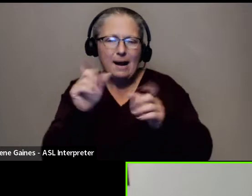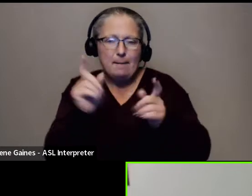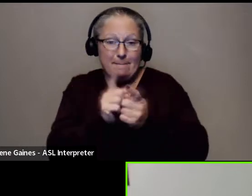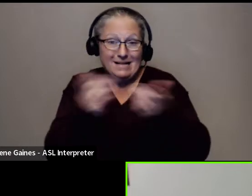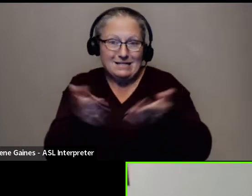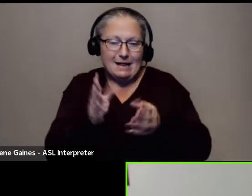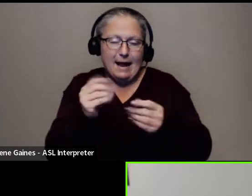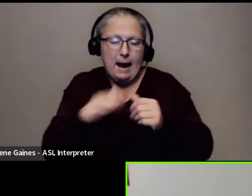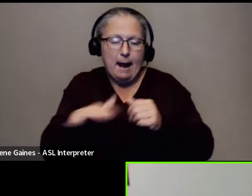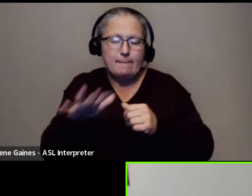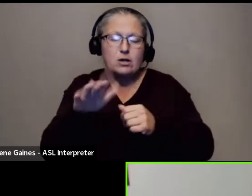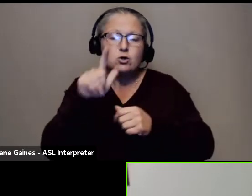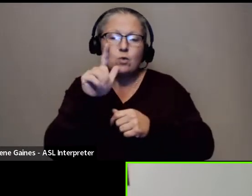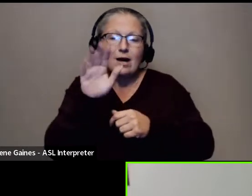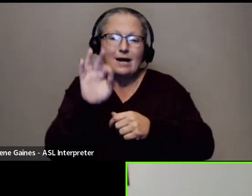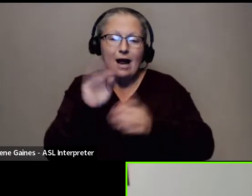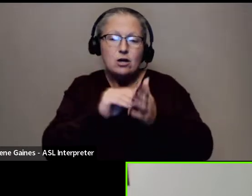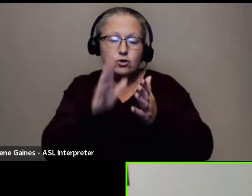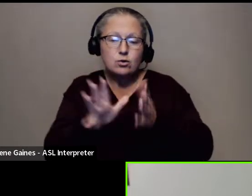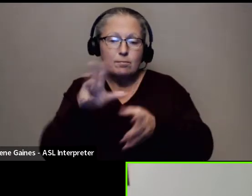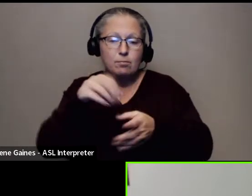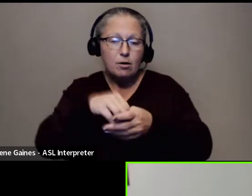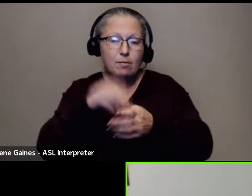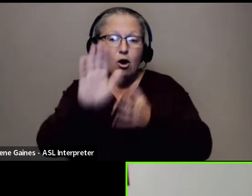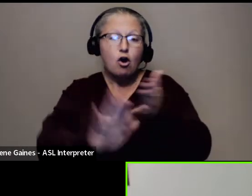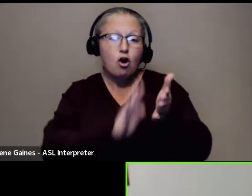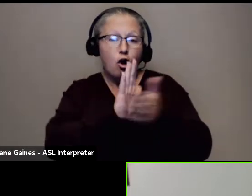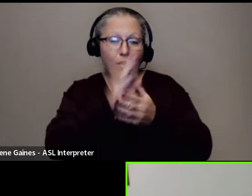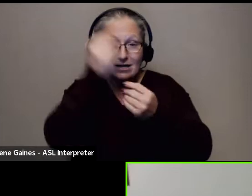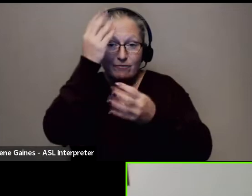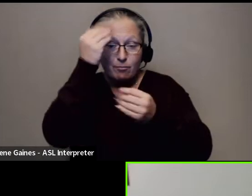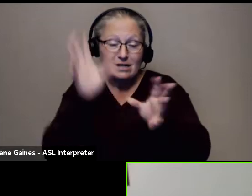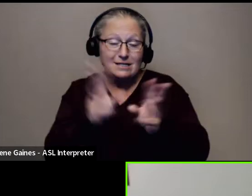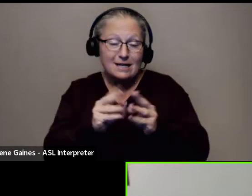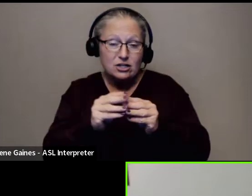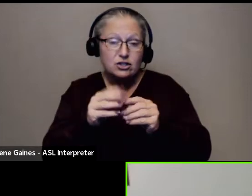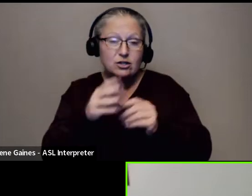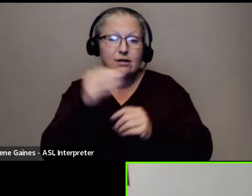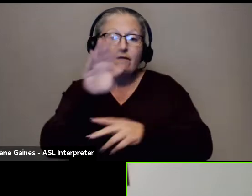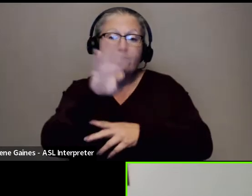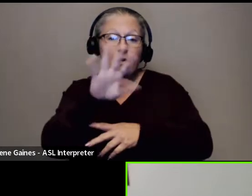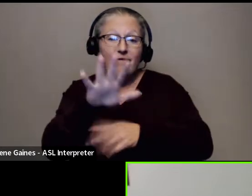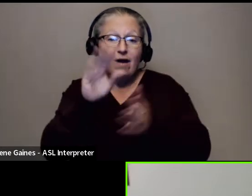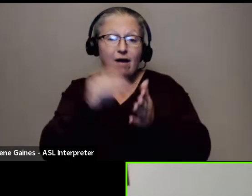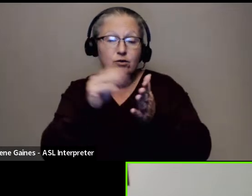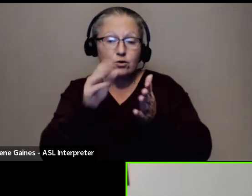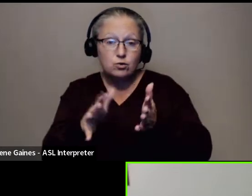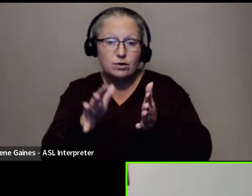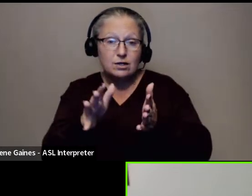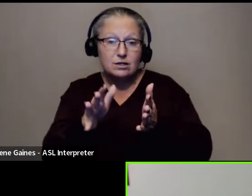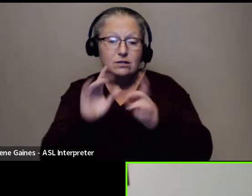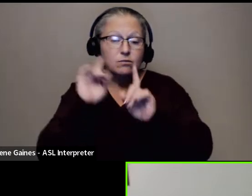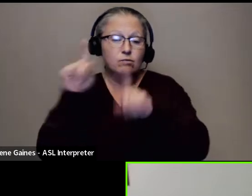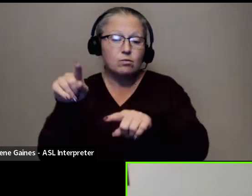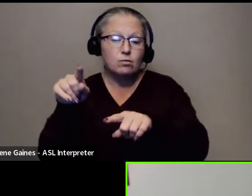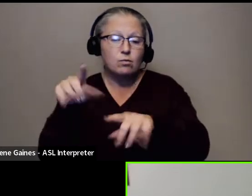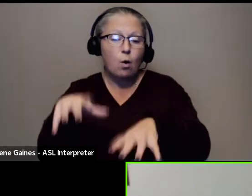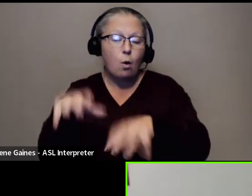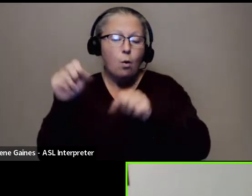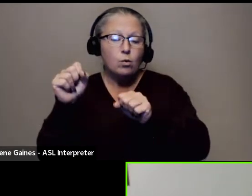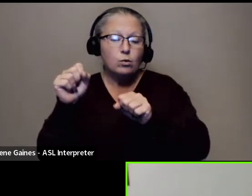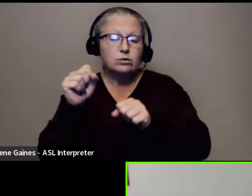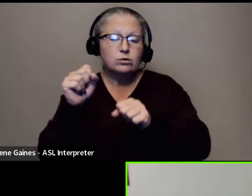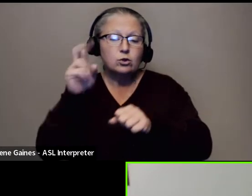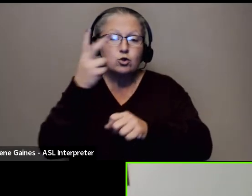29 students participate in college information sessions, and 45 students they hosted